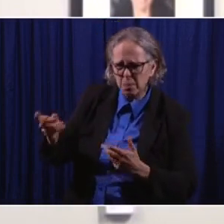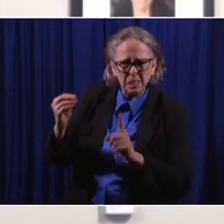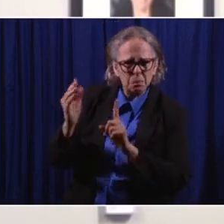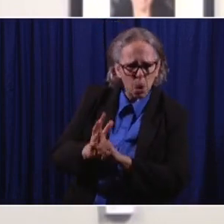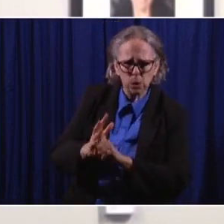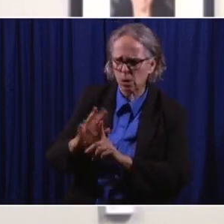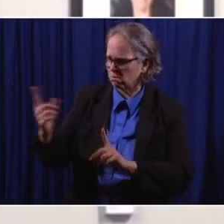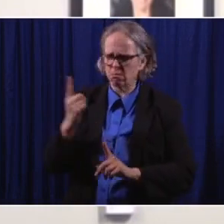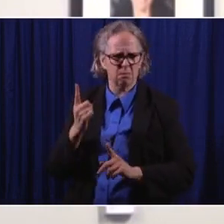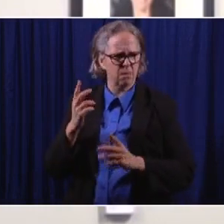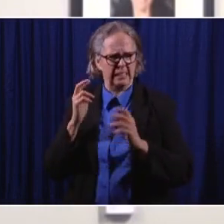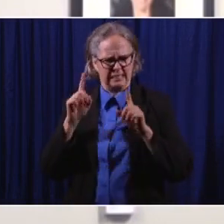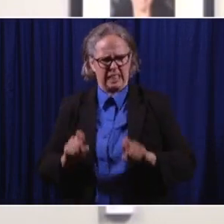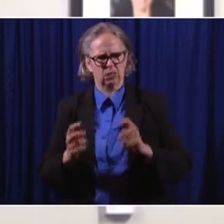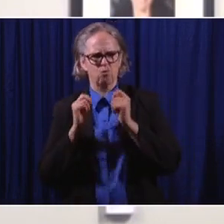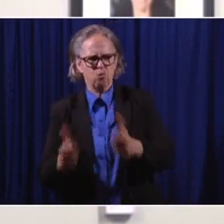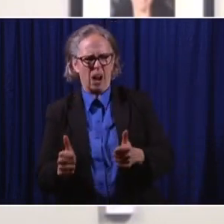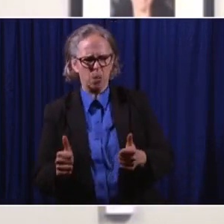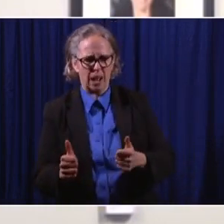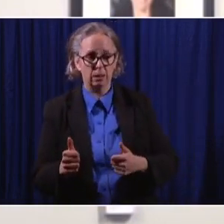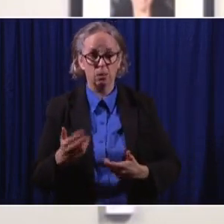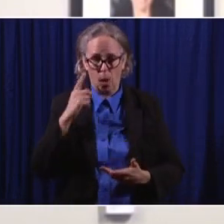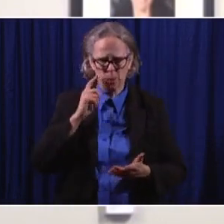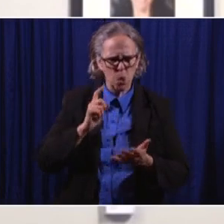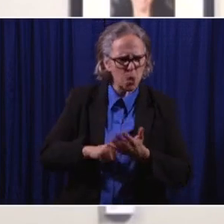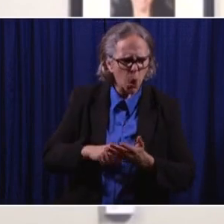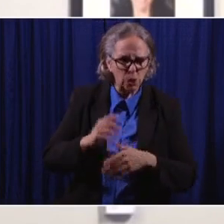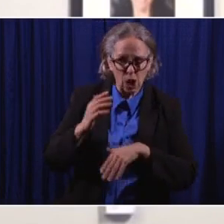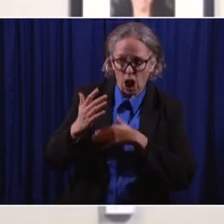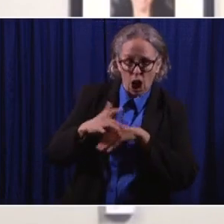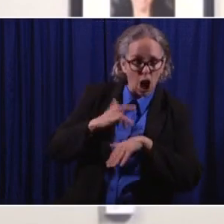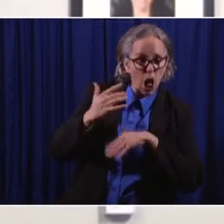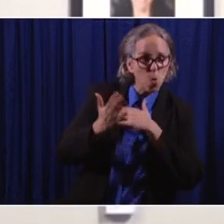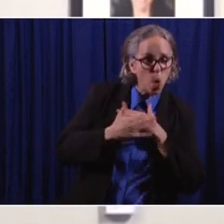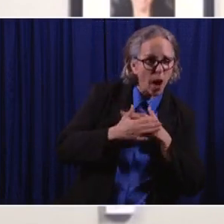also, if we have a problem, we'll require it.